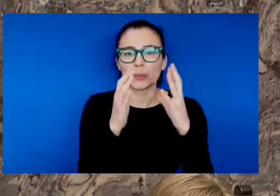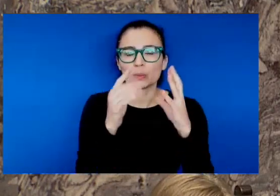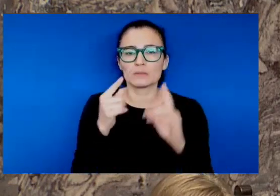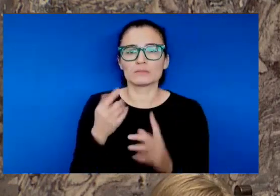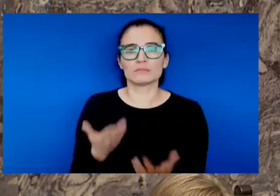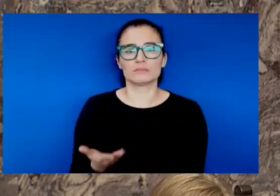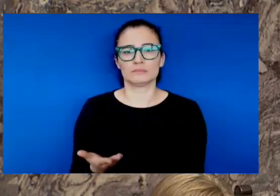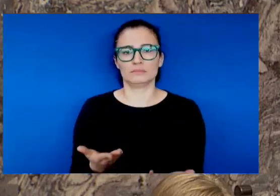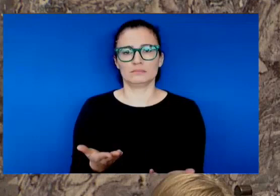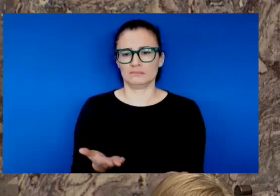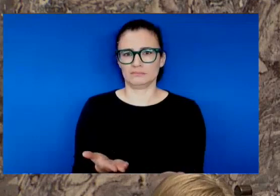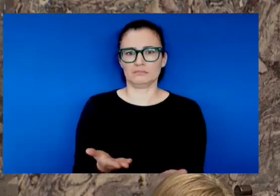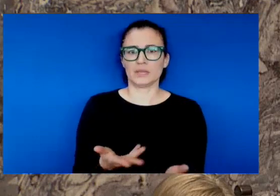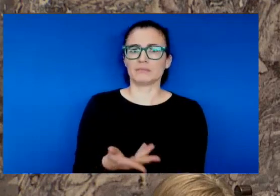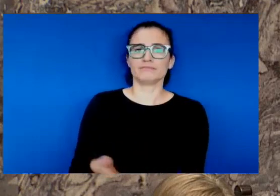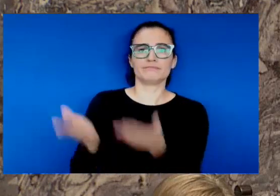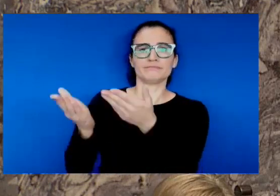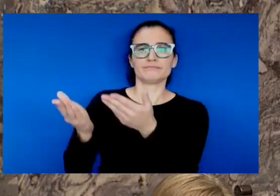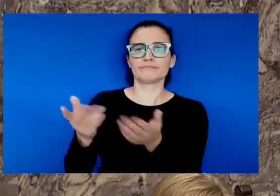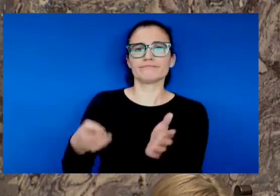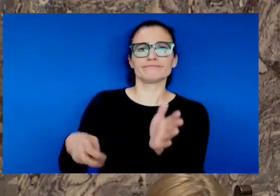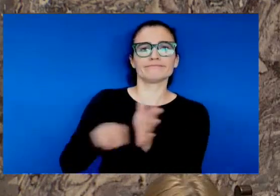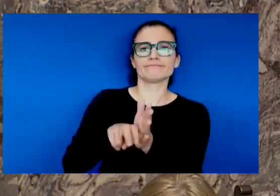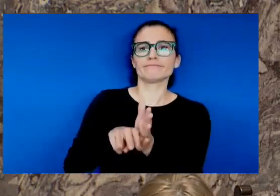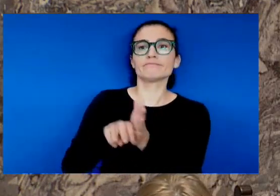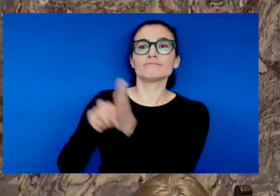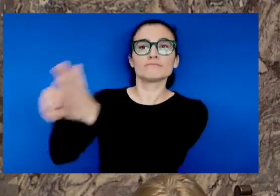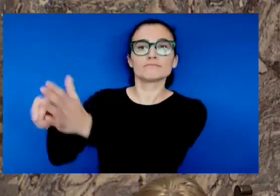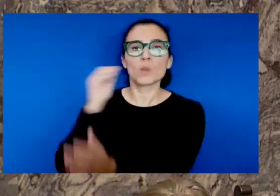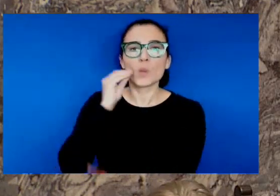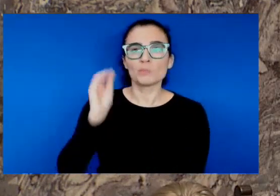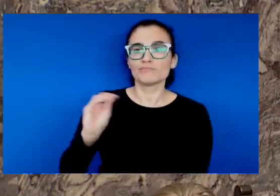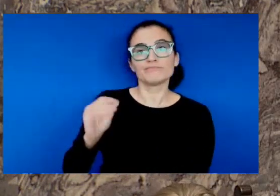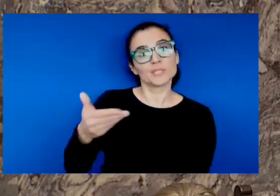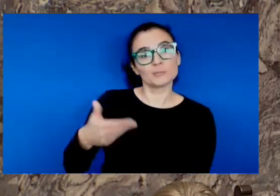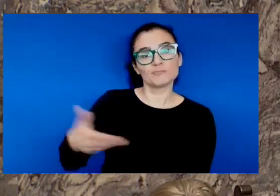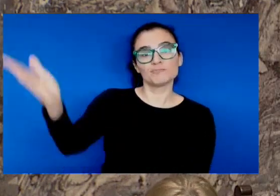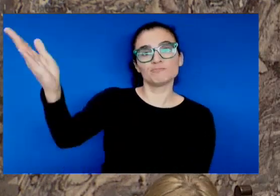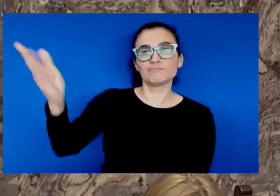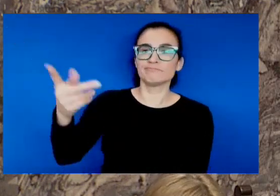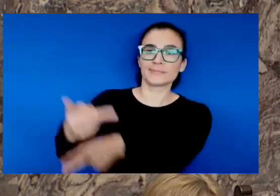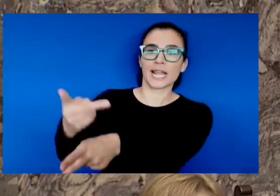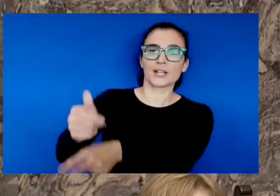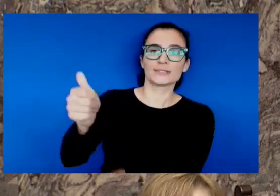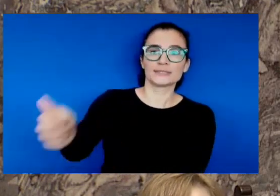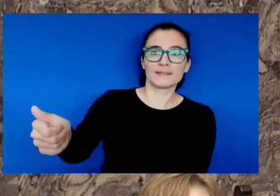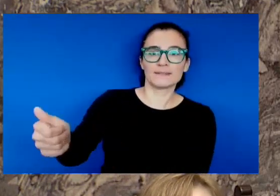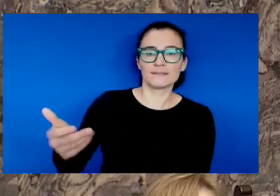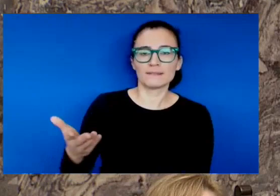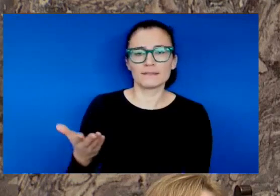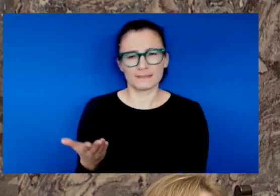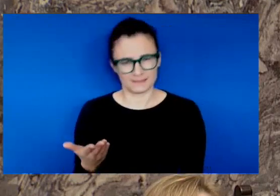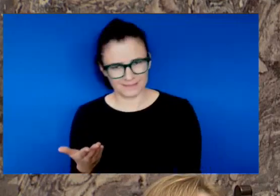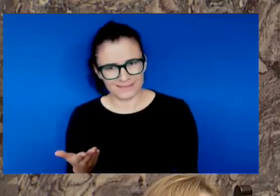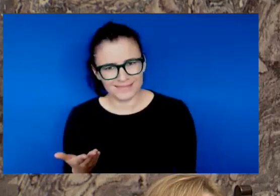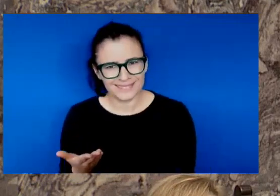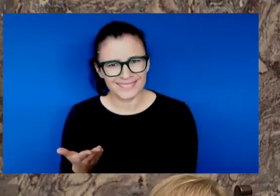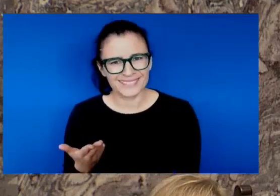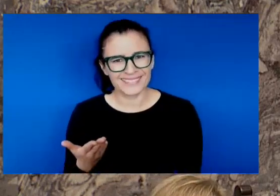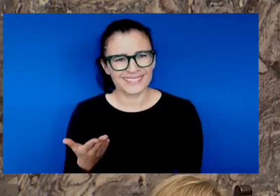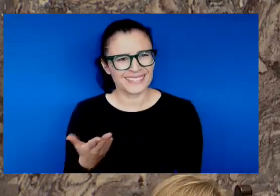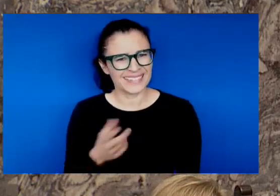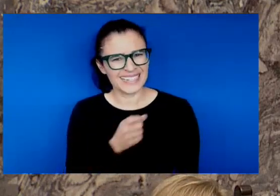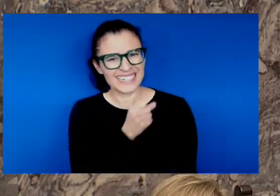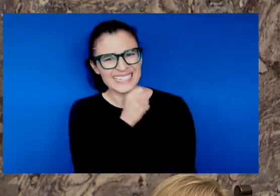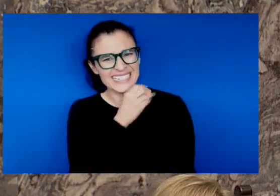knows this, the premier knows this, the seniors of British Columbia know this, because they are being let down every single day by